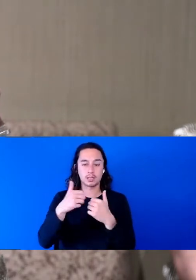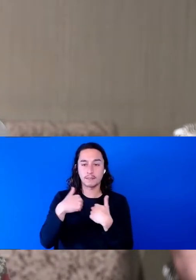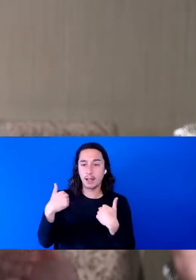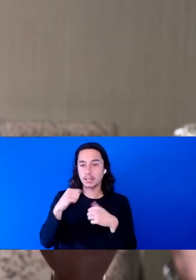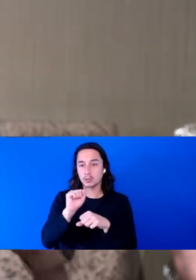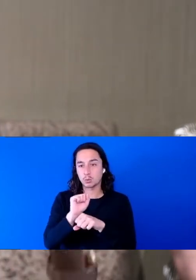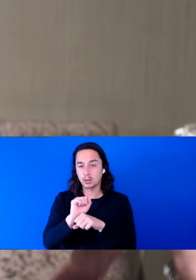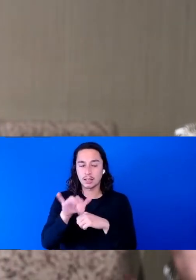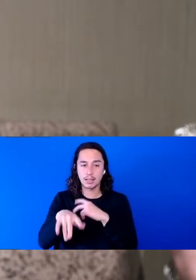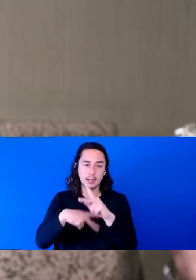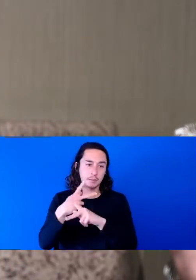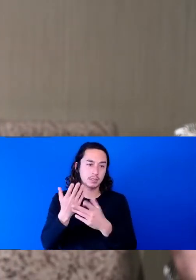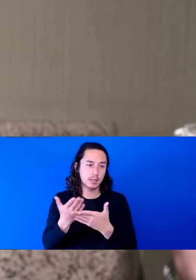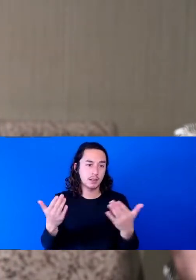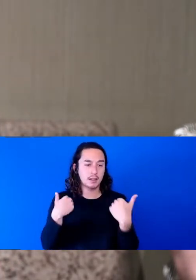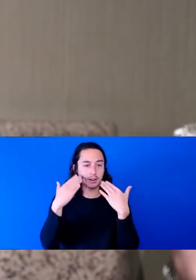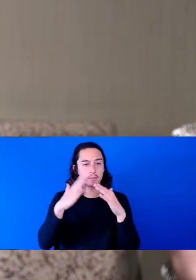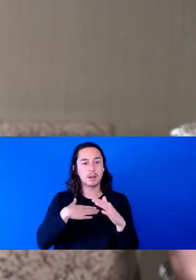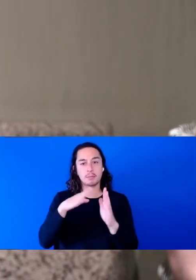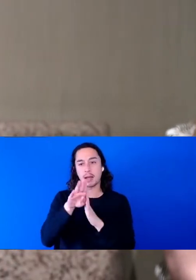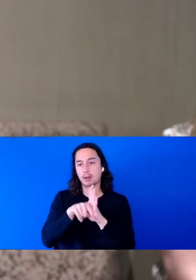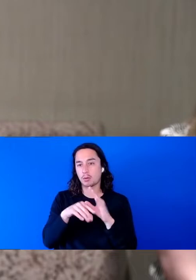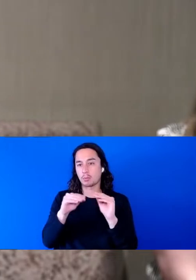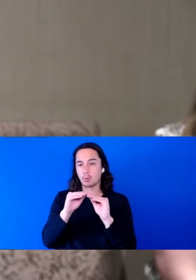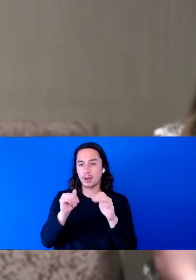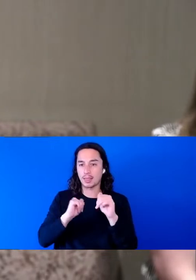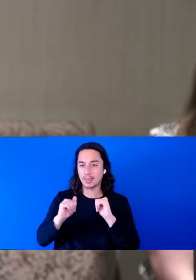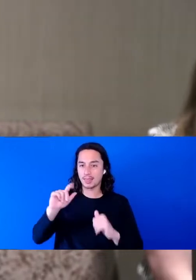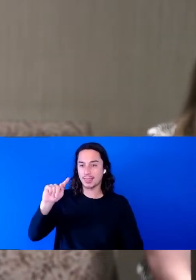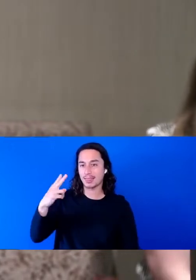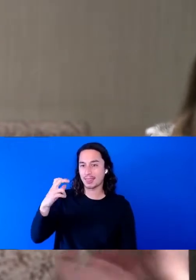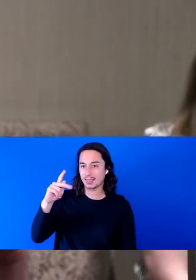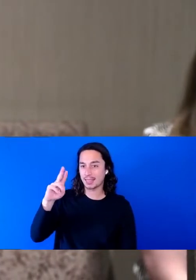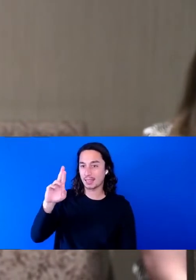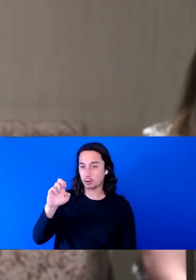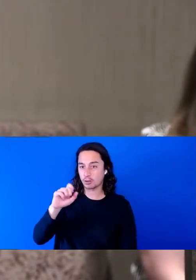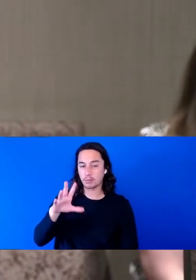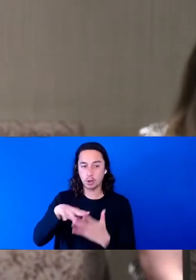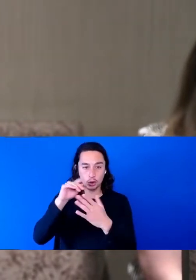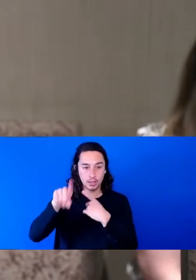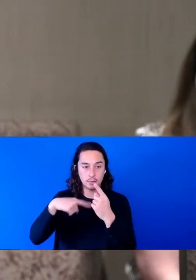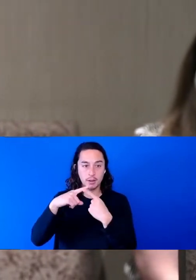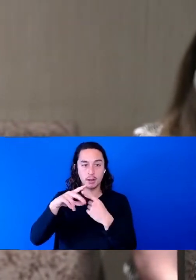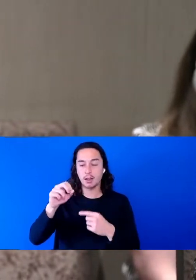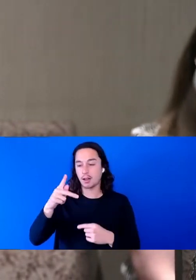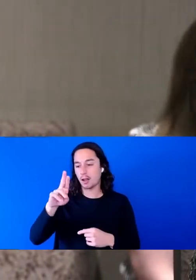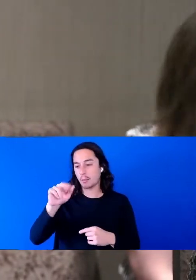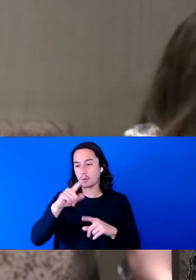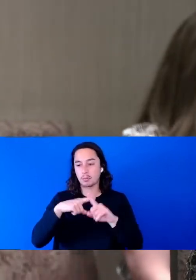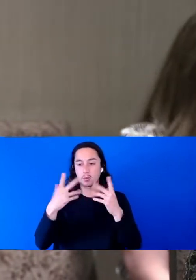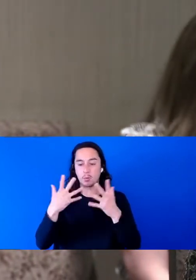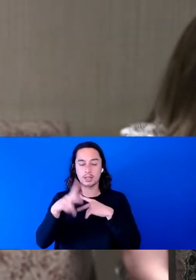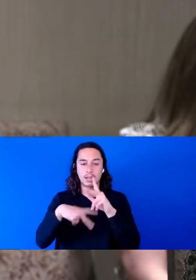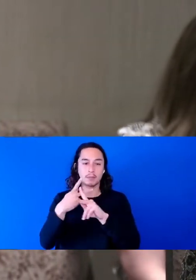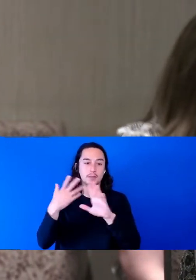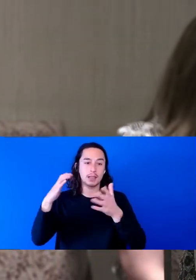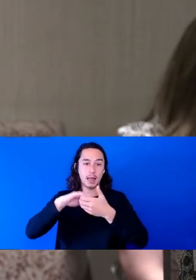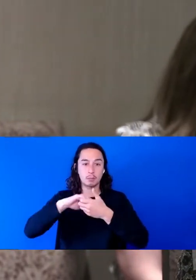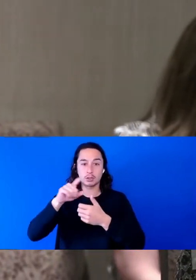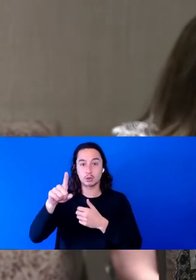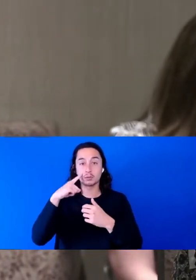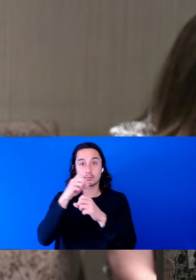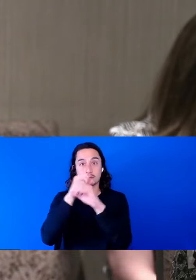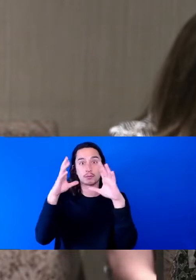stuff. I don't know. My background is more in theater. I'm learning about opera, but I don't know like what kind of collaborations you could see, or like what kind of